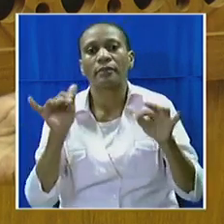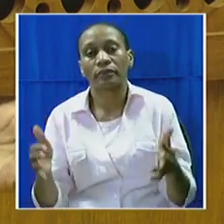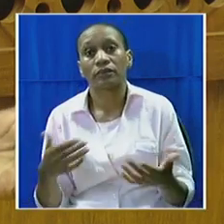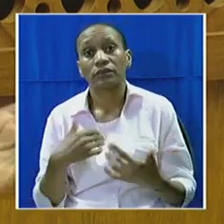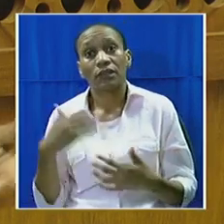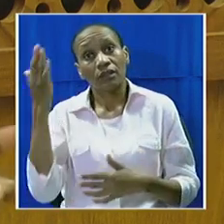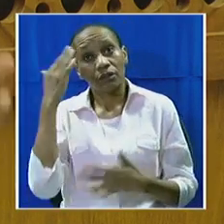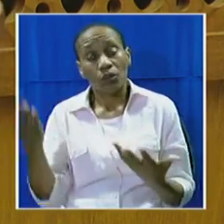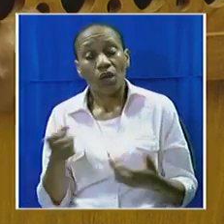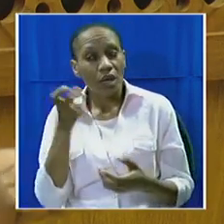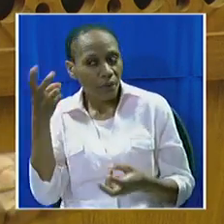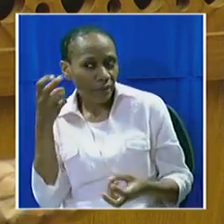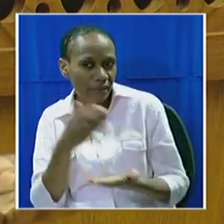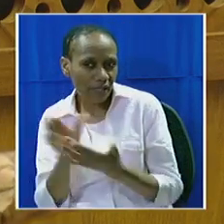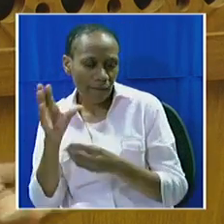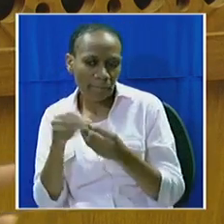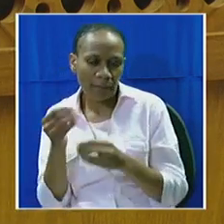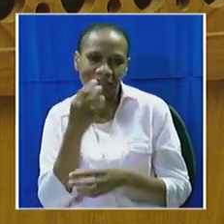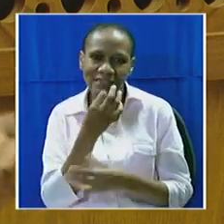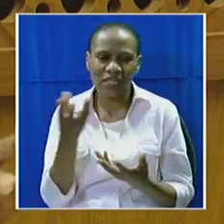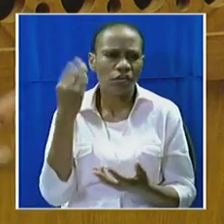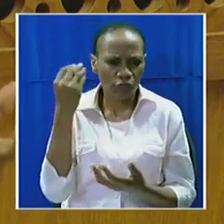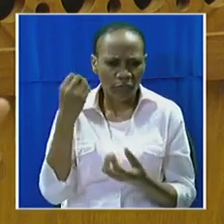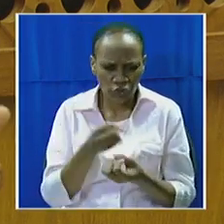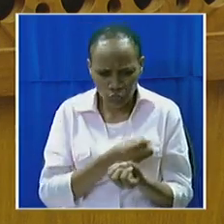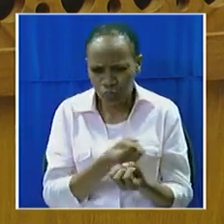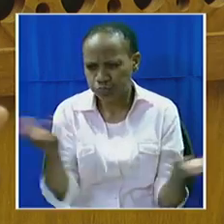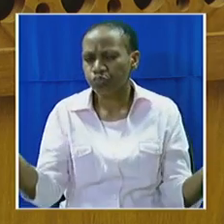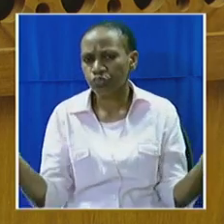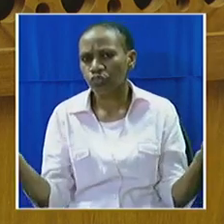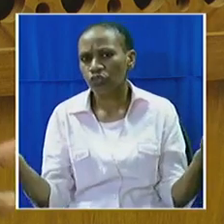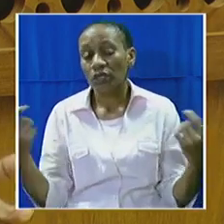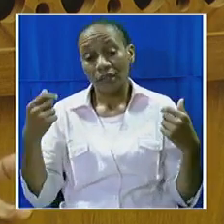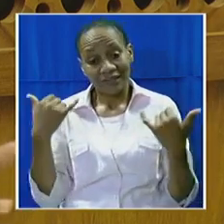members' comment about massive information increasing. Right now, we are